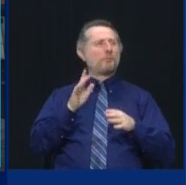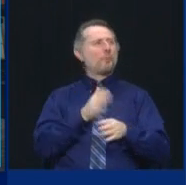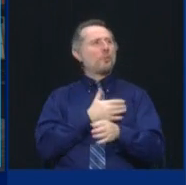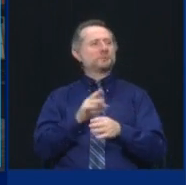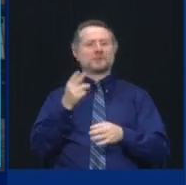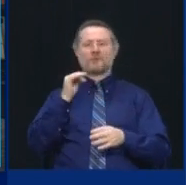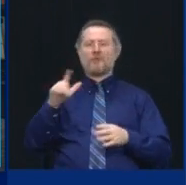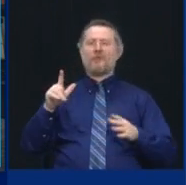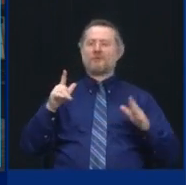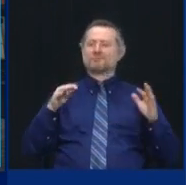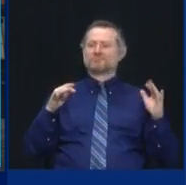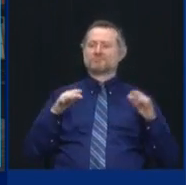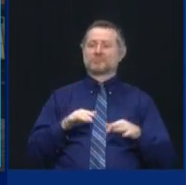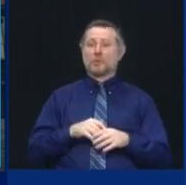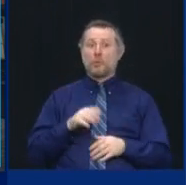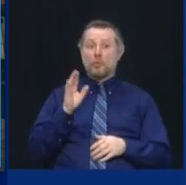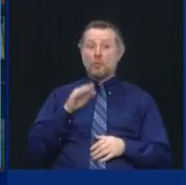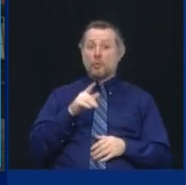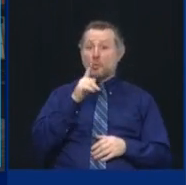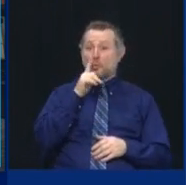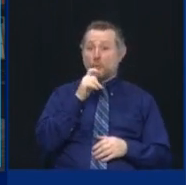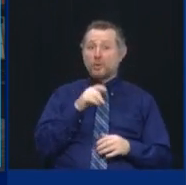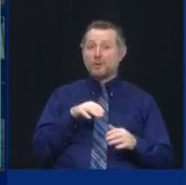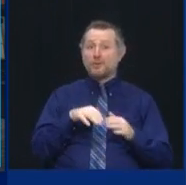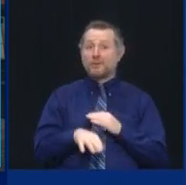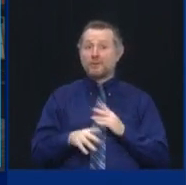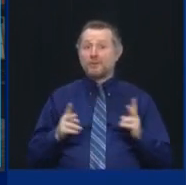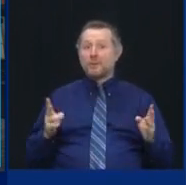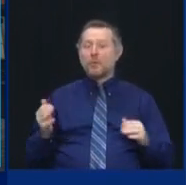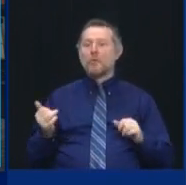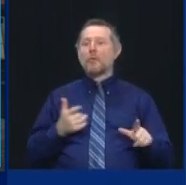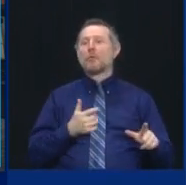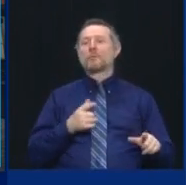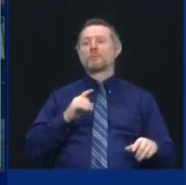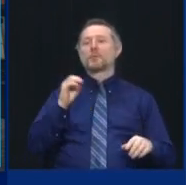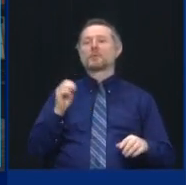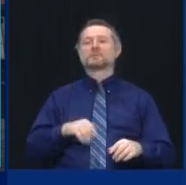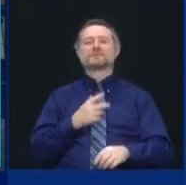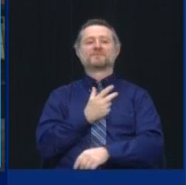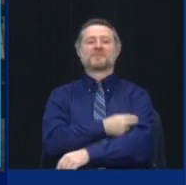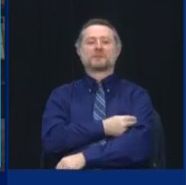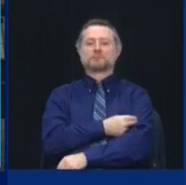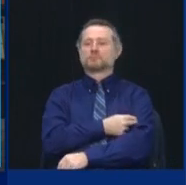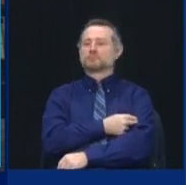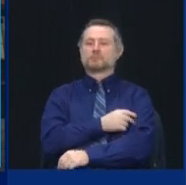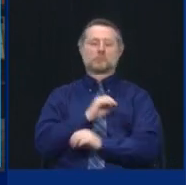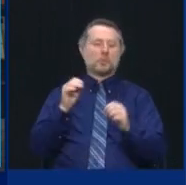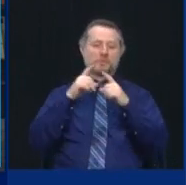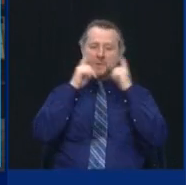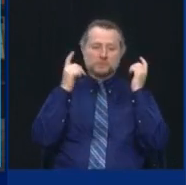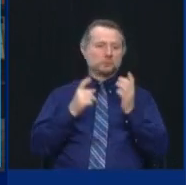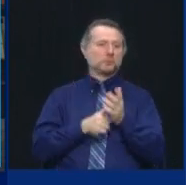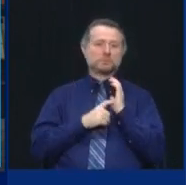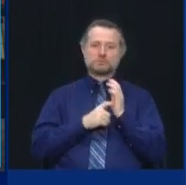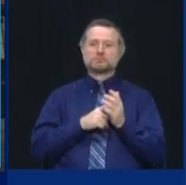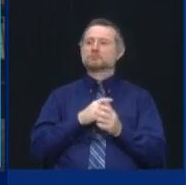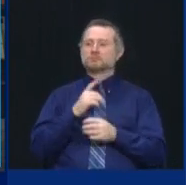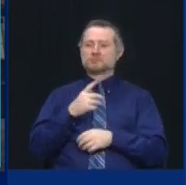100% vaccinated, mask-free audience. This beautiful